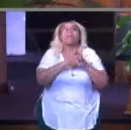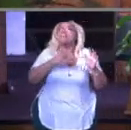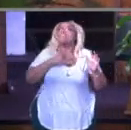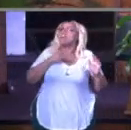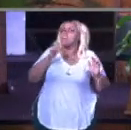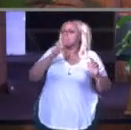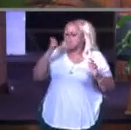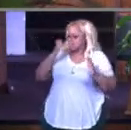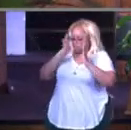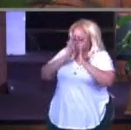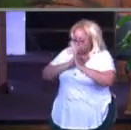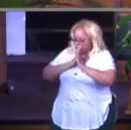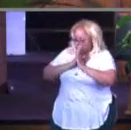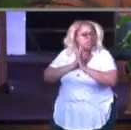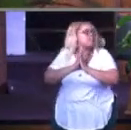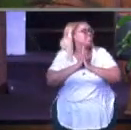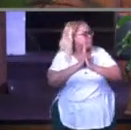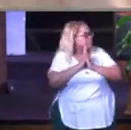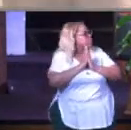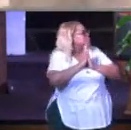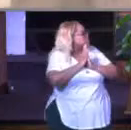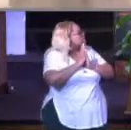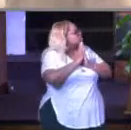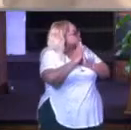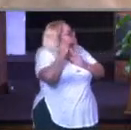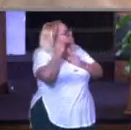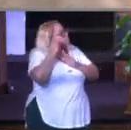I felt another prayer wheel.